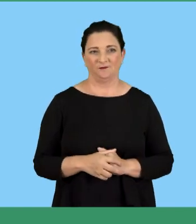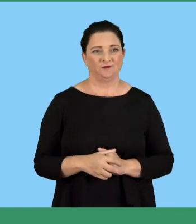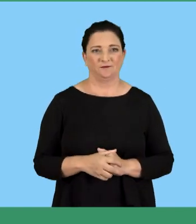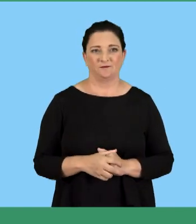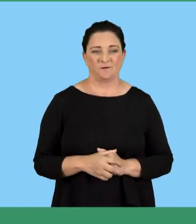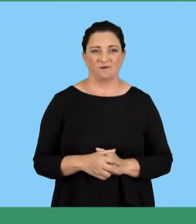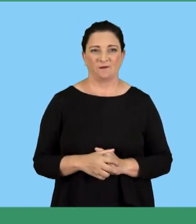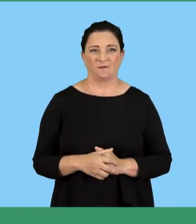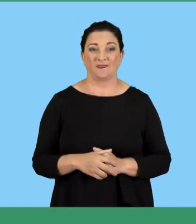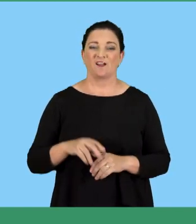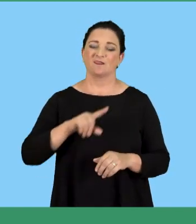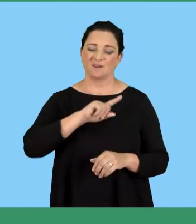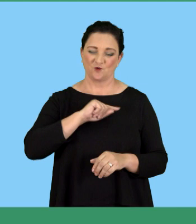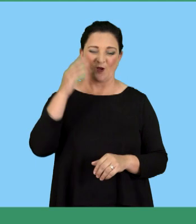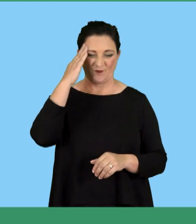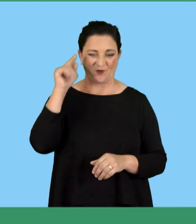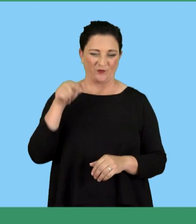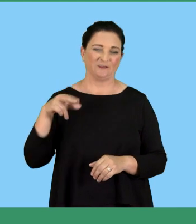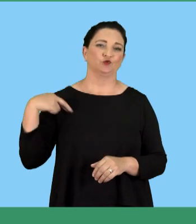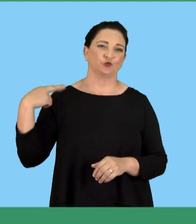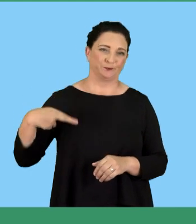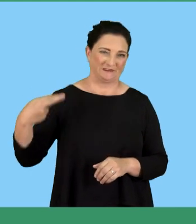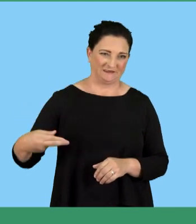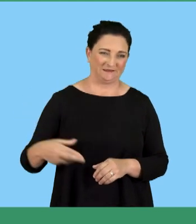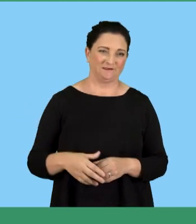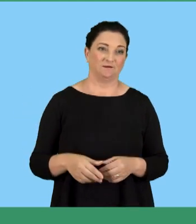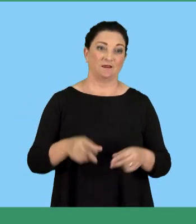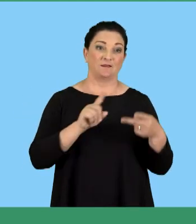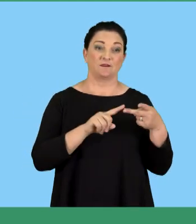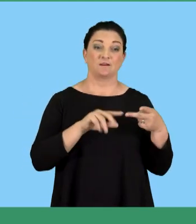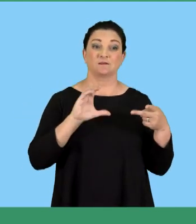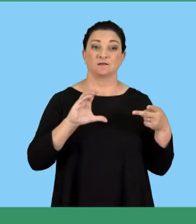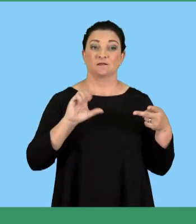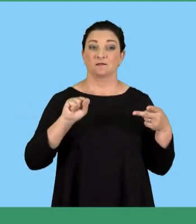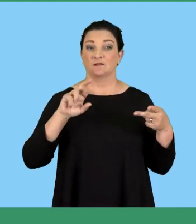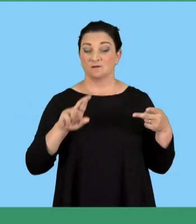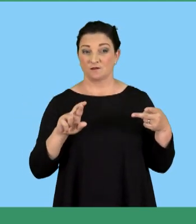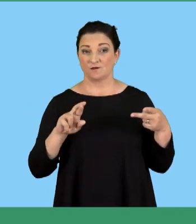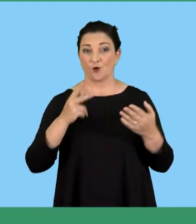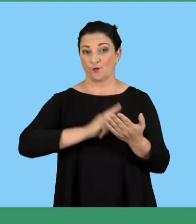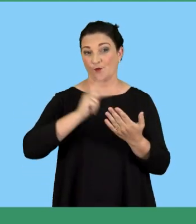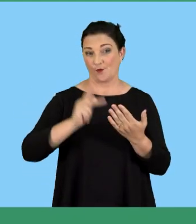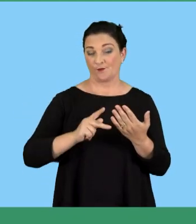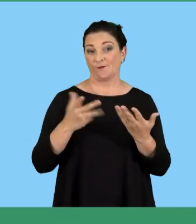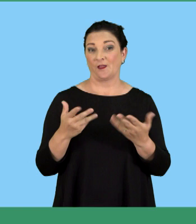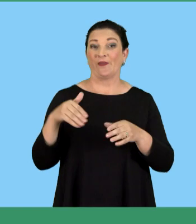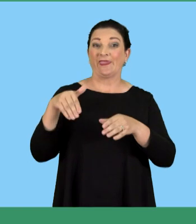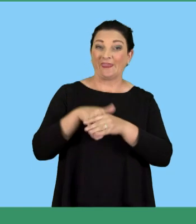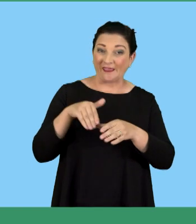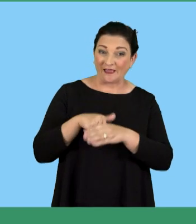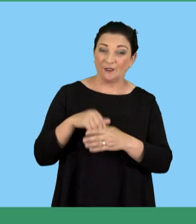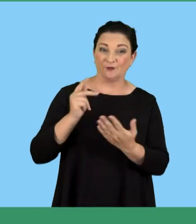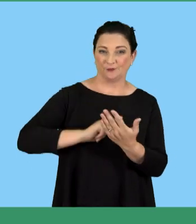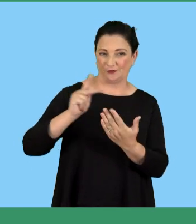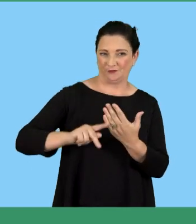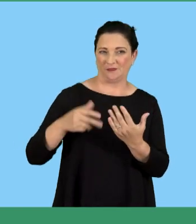be the other purpose. And then when you look into another aspect, is that CSR programs are internal programs